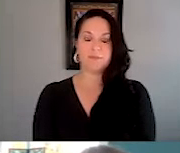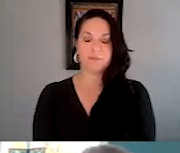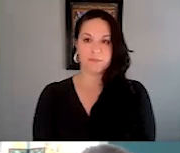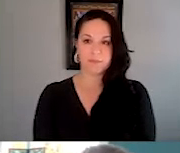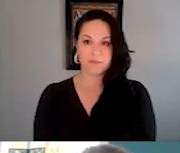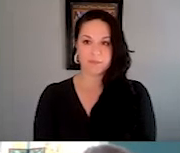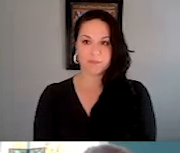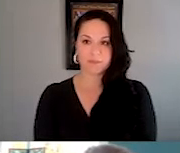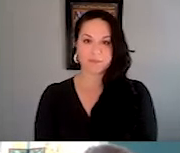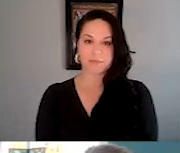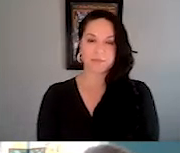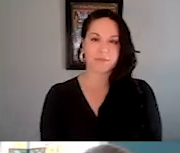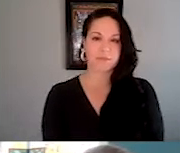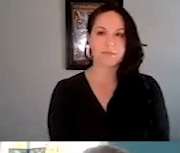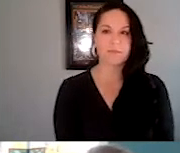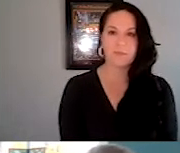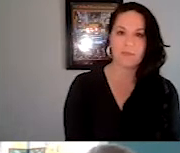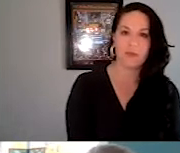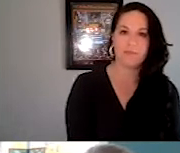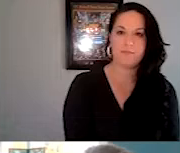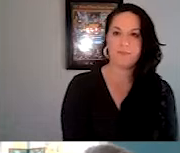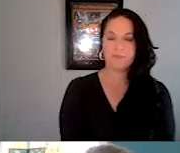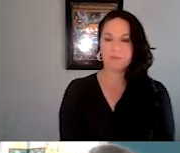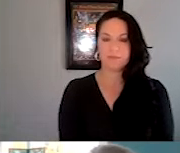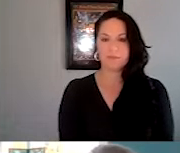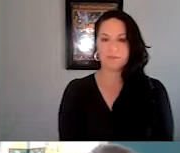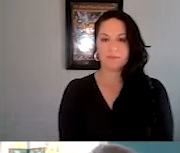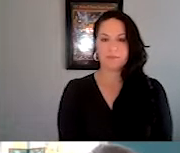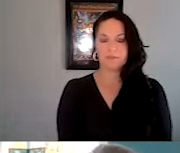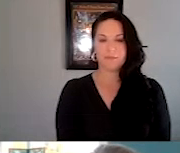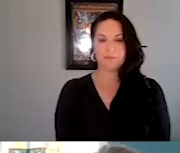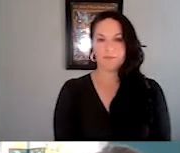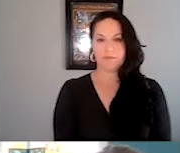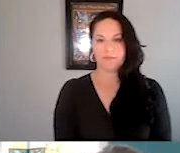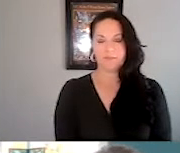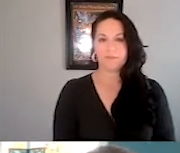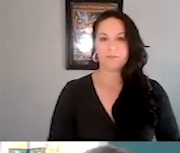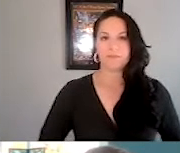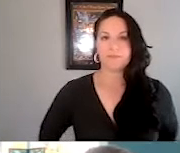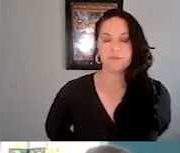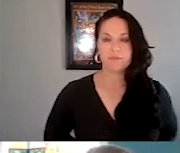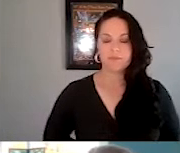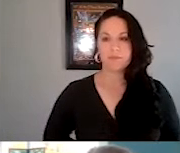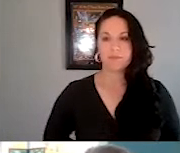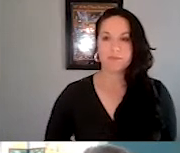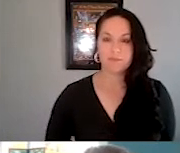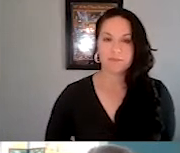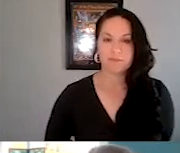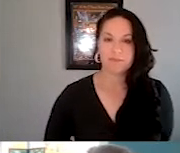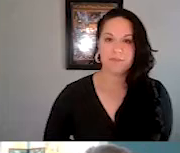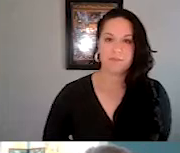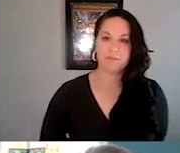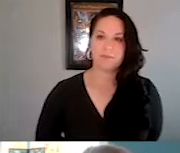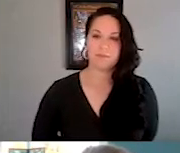to CACA's website in the coming days. I'll put that link in the chat box as well. And I will also be putting the evaluation